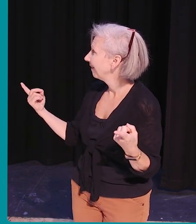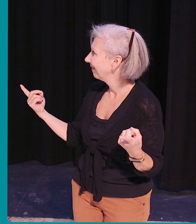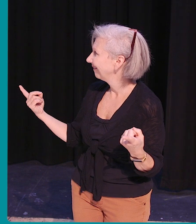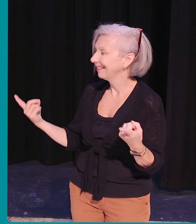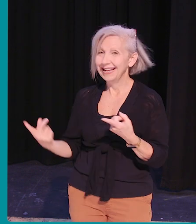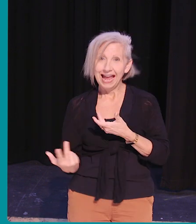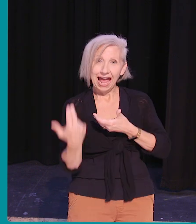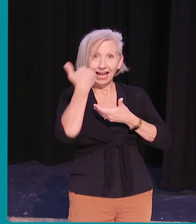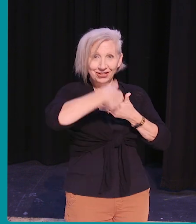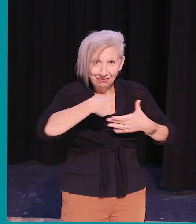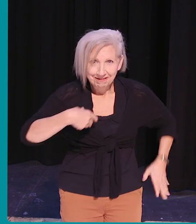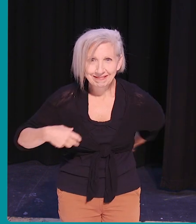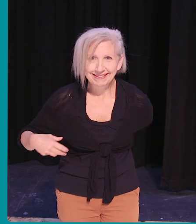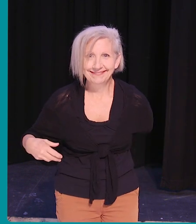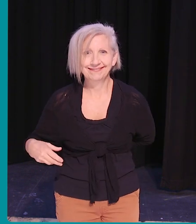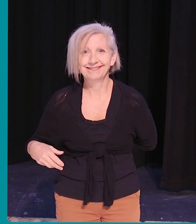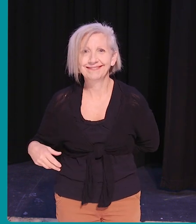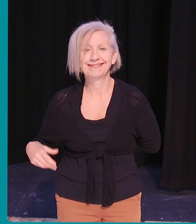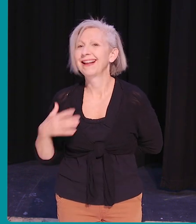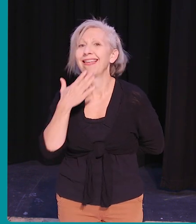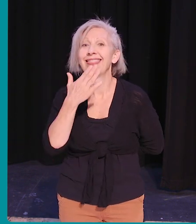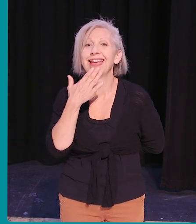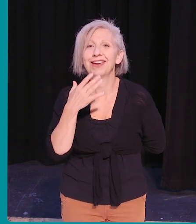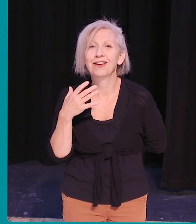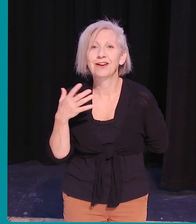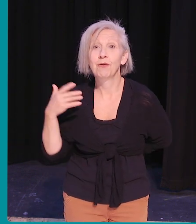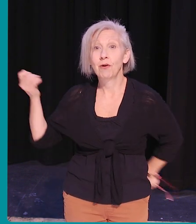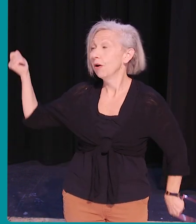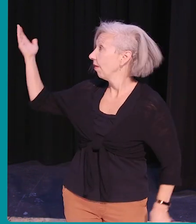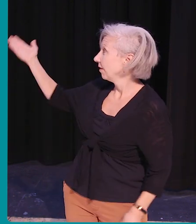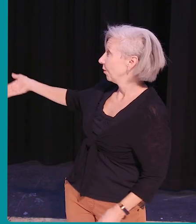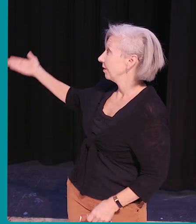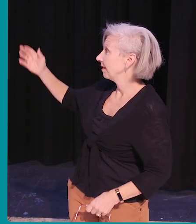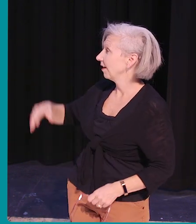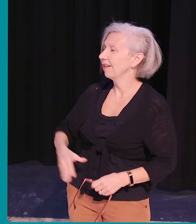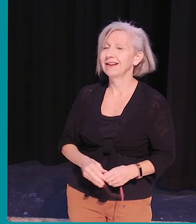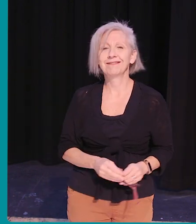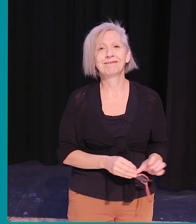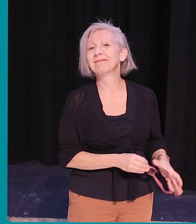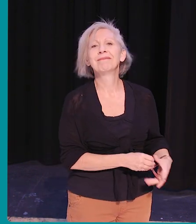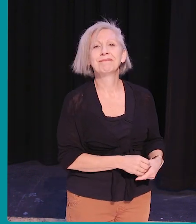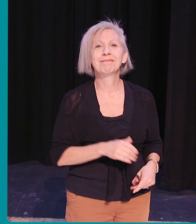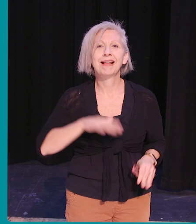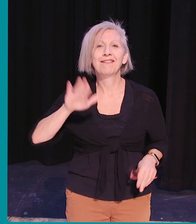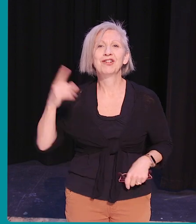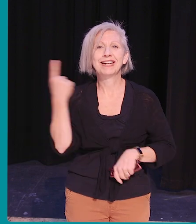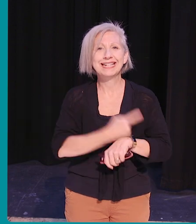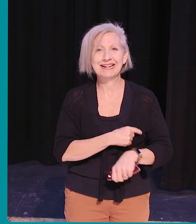Thank you very much, friends. Resources are there. Have a great day. Be well.